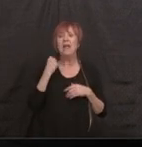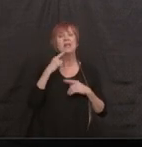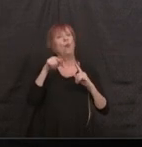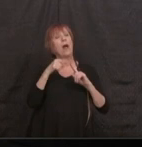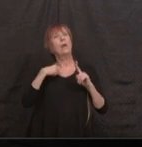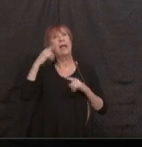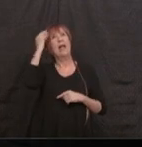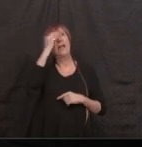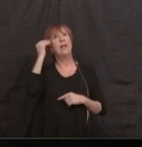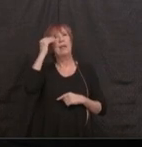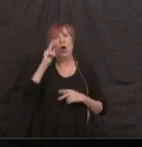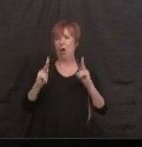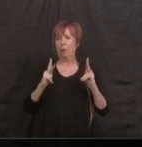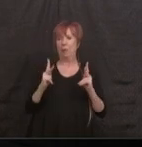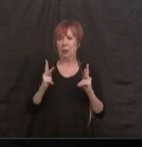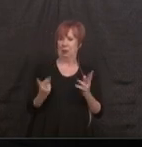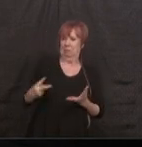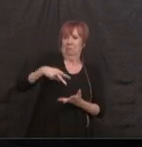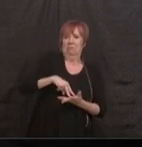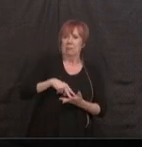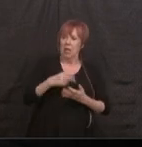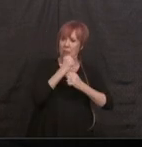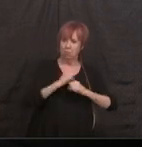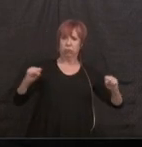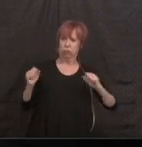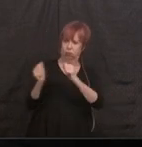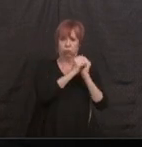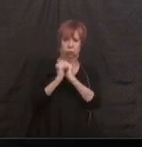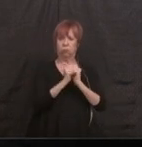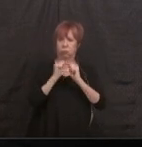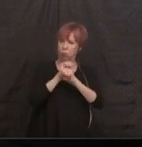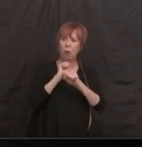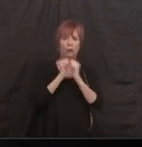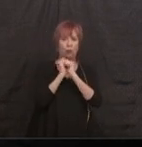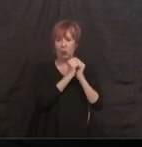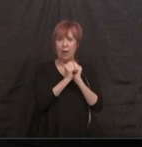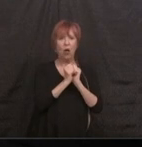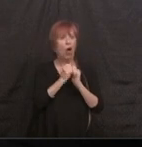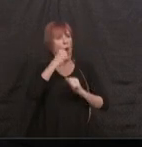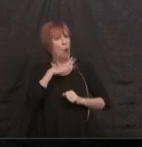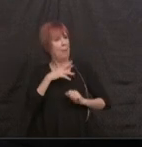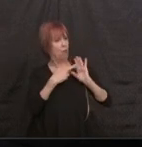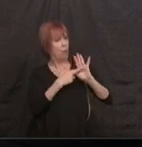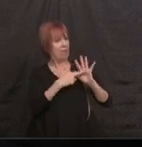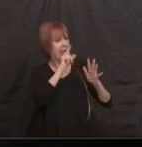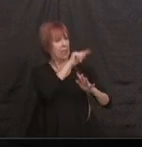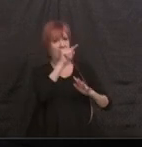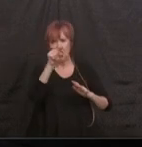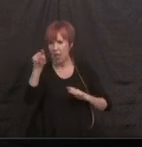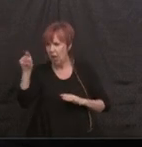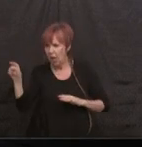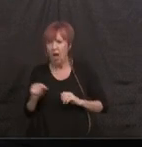all people standing up and working together, having, are these women represented in all these different places? And are there